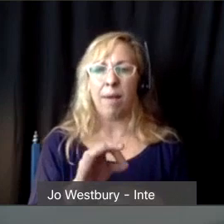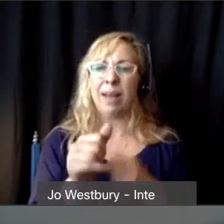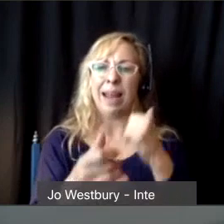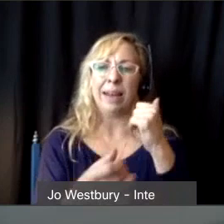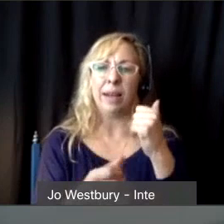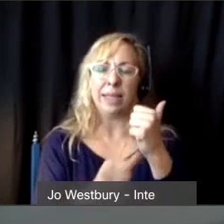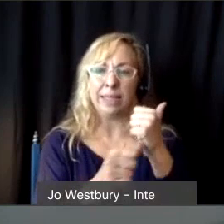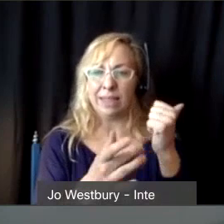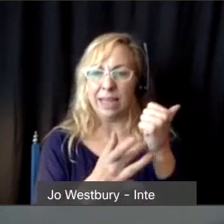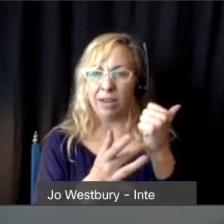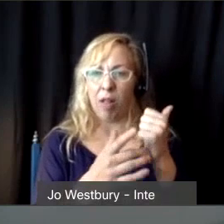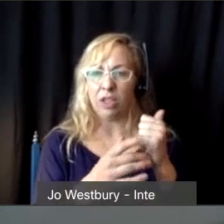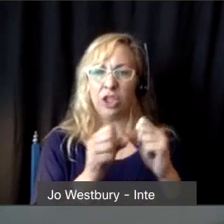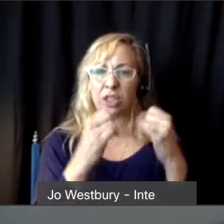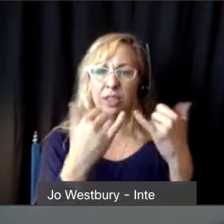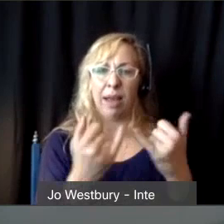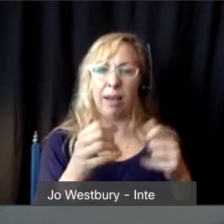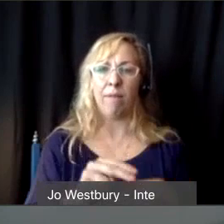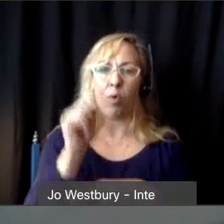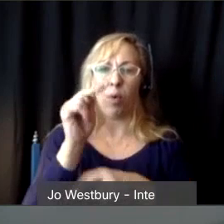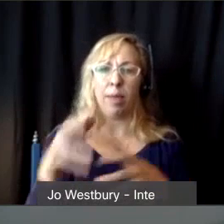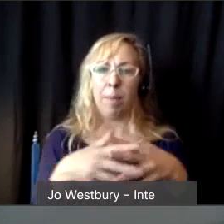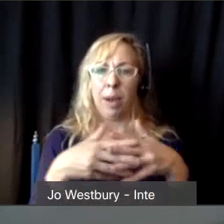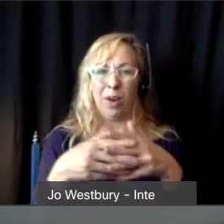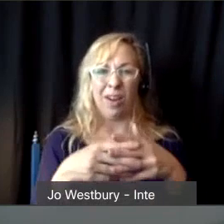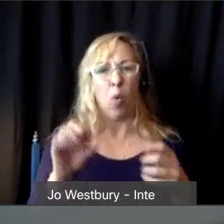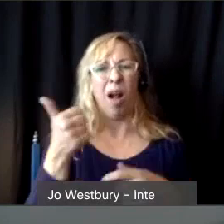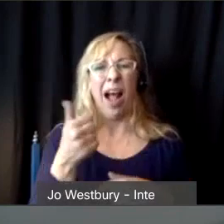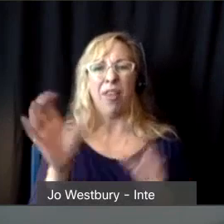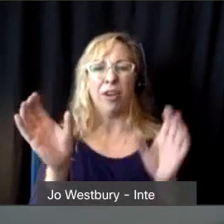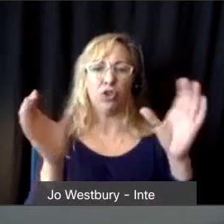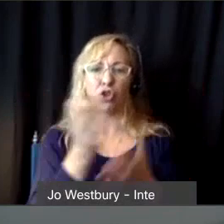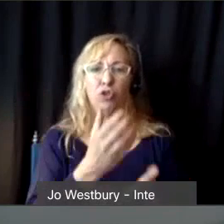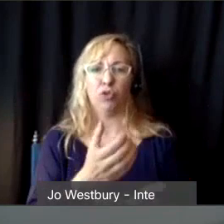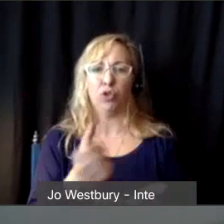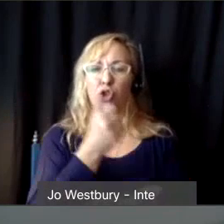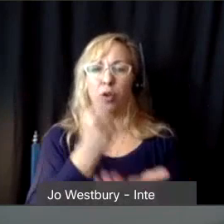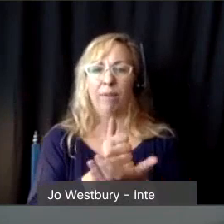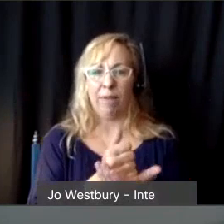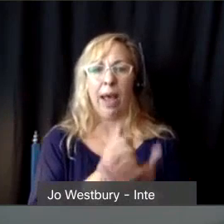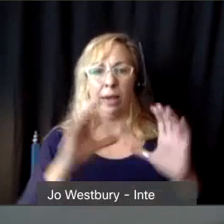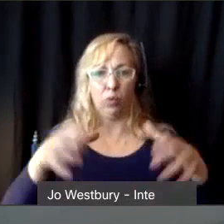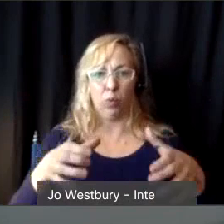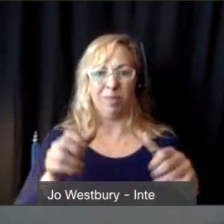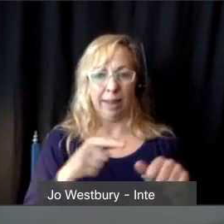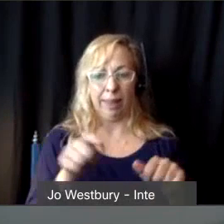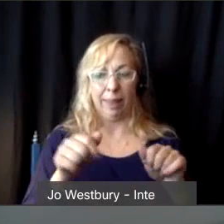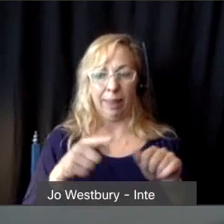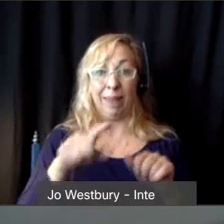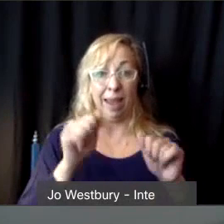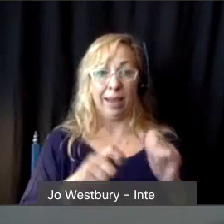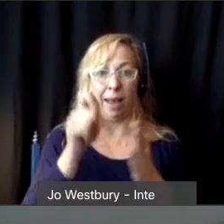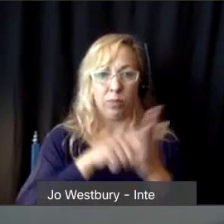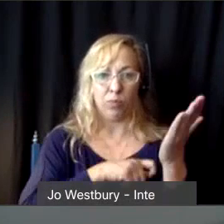another comparable national accreditation body. And then another provider type are your